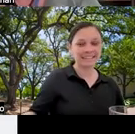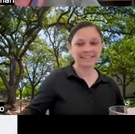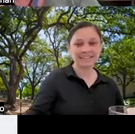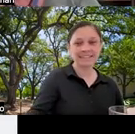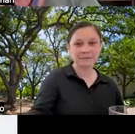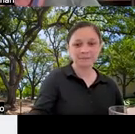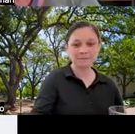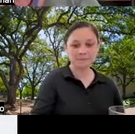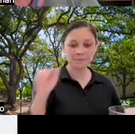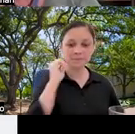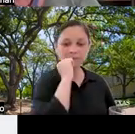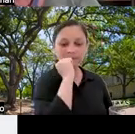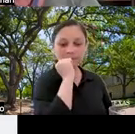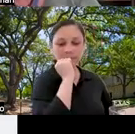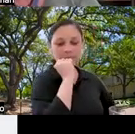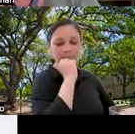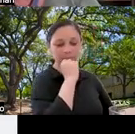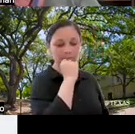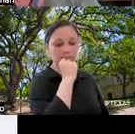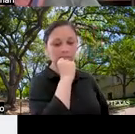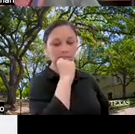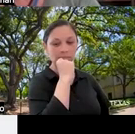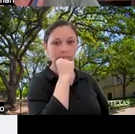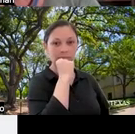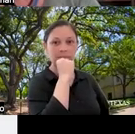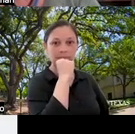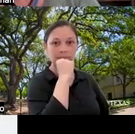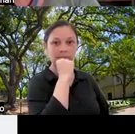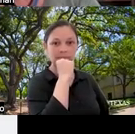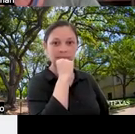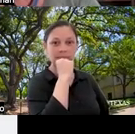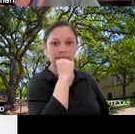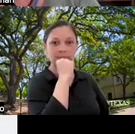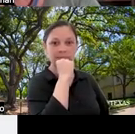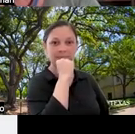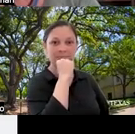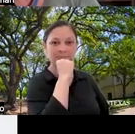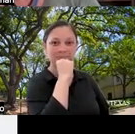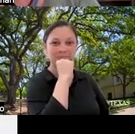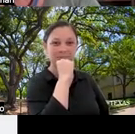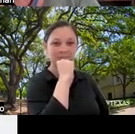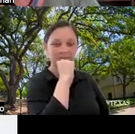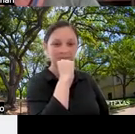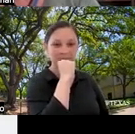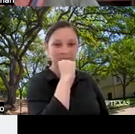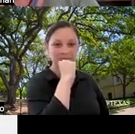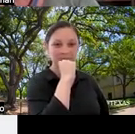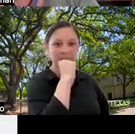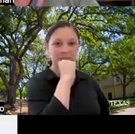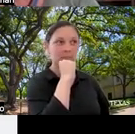First off, I just want everybody to kind of, if you see everything on here, mm-hmm. right, is